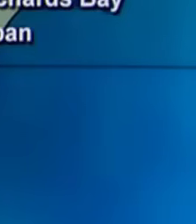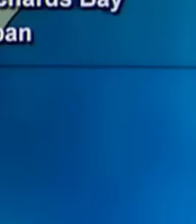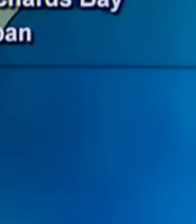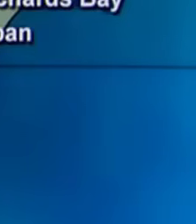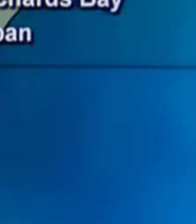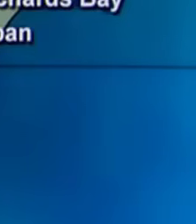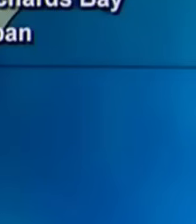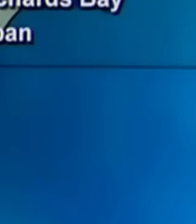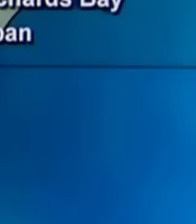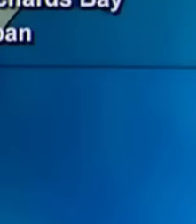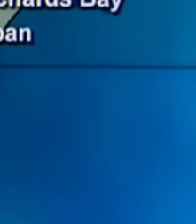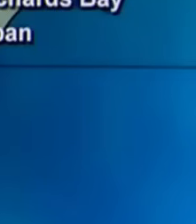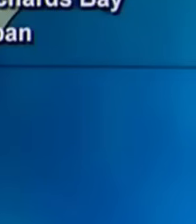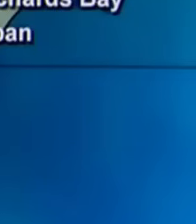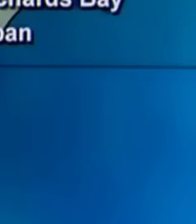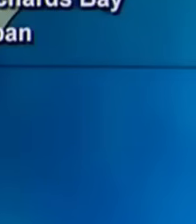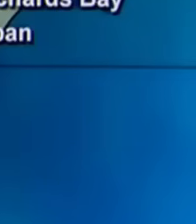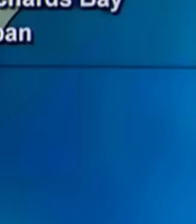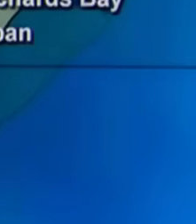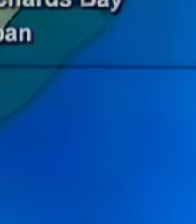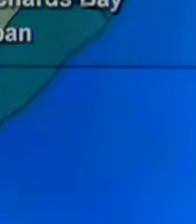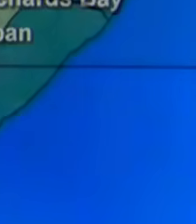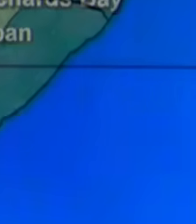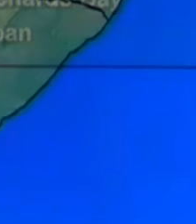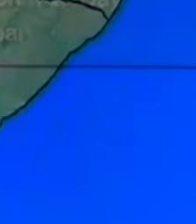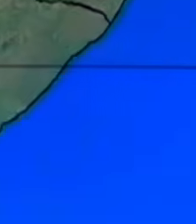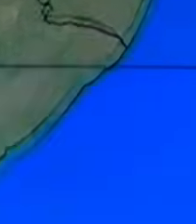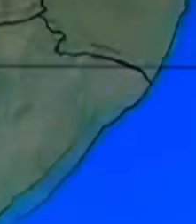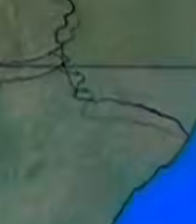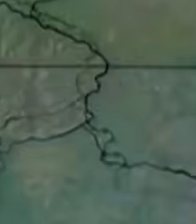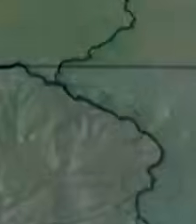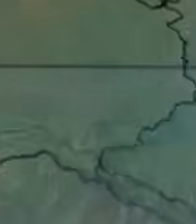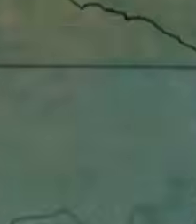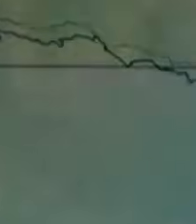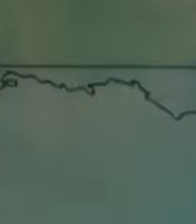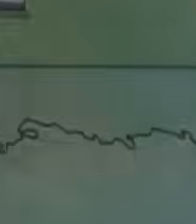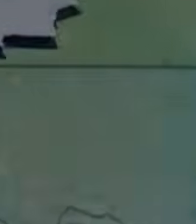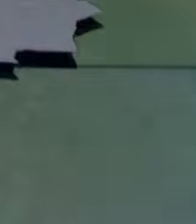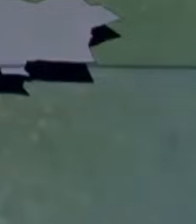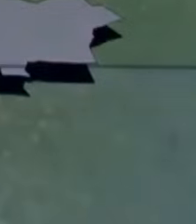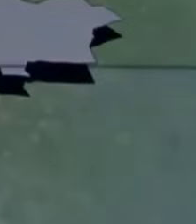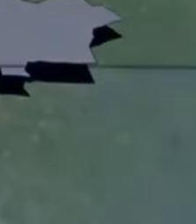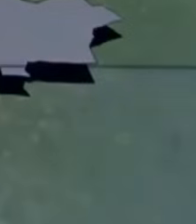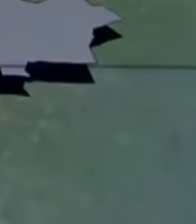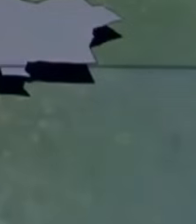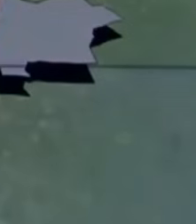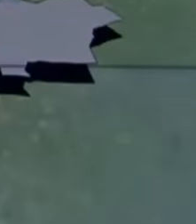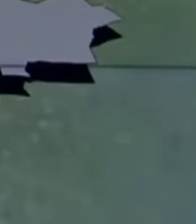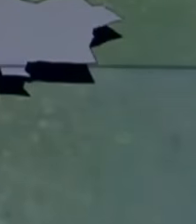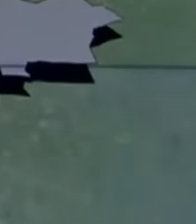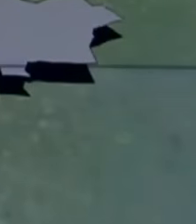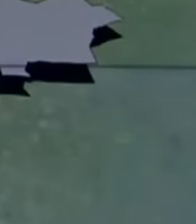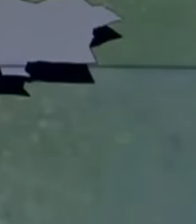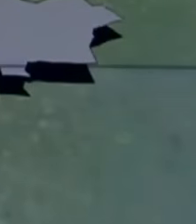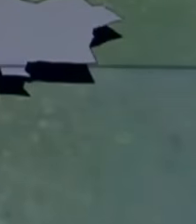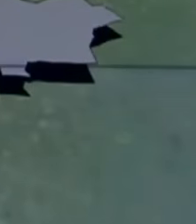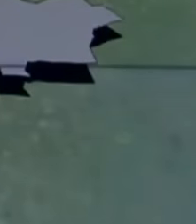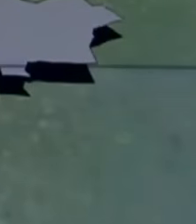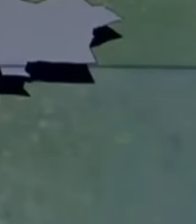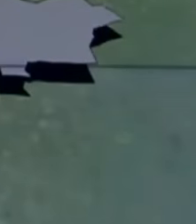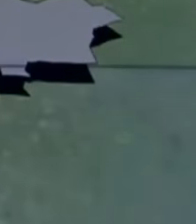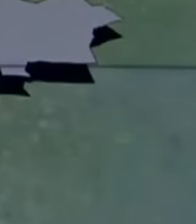apendone o thosa jalo tla fihla hona ka Satellite le hona ka o kapa bopere ma re kgateng teng mahlo ke diala ha sa moto bo ba gauteng o hlokomele hore o tla hlo o itshetse